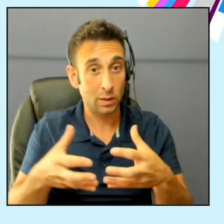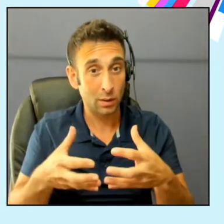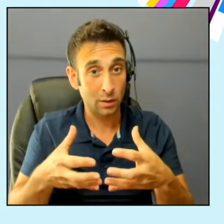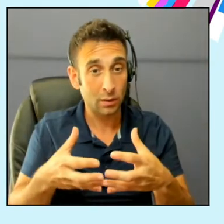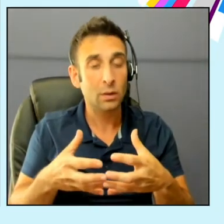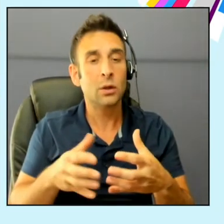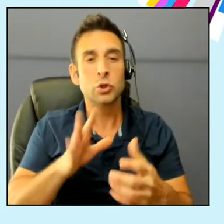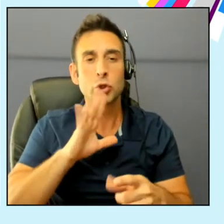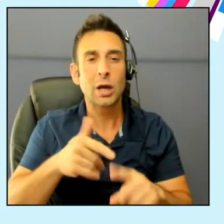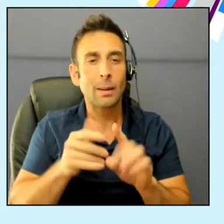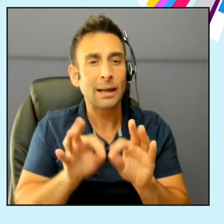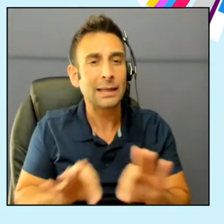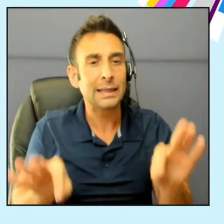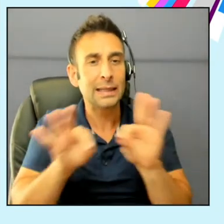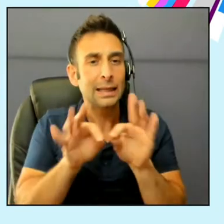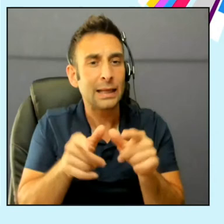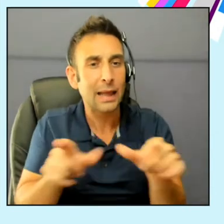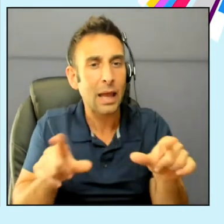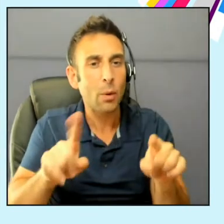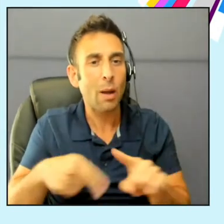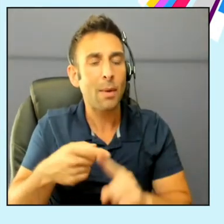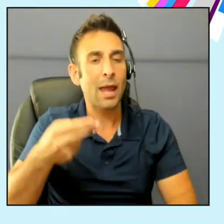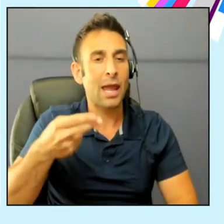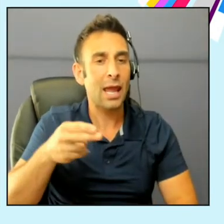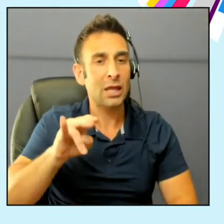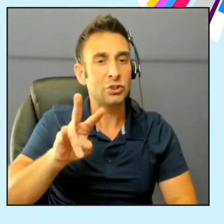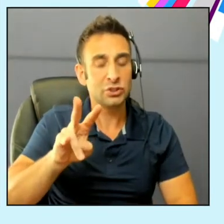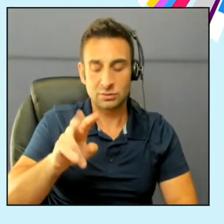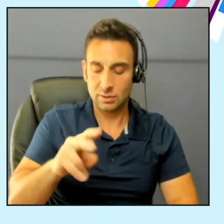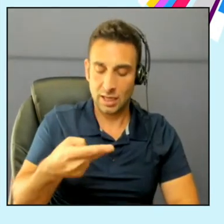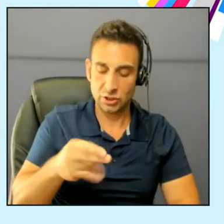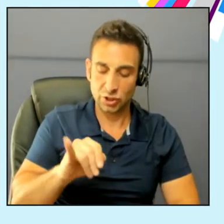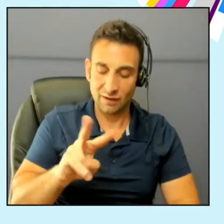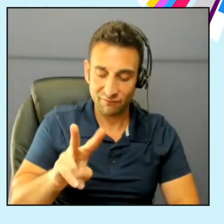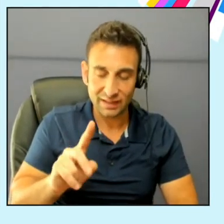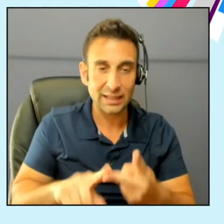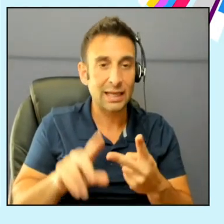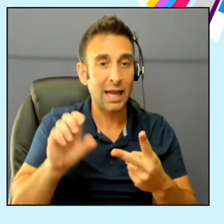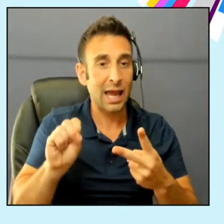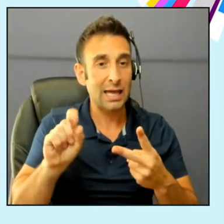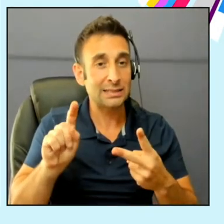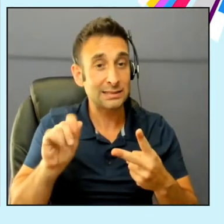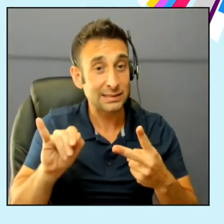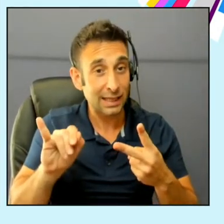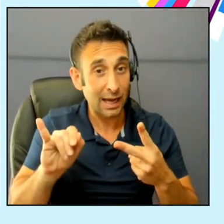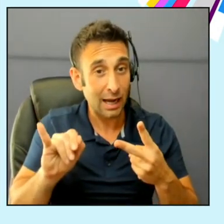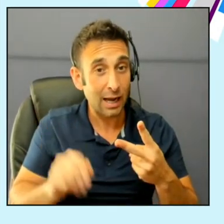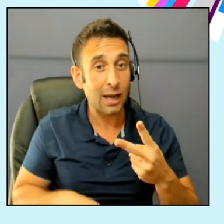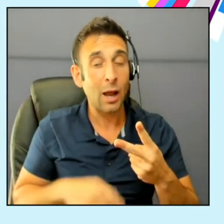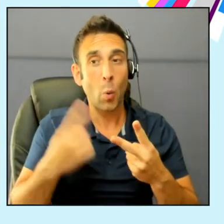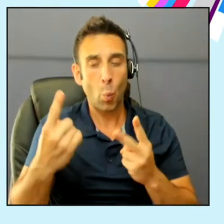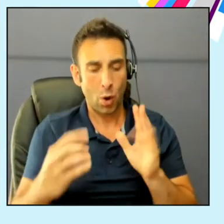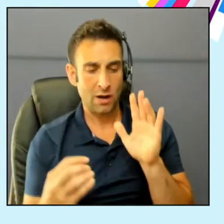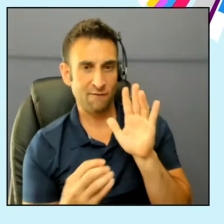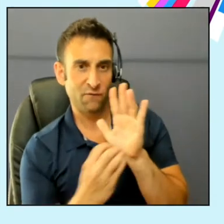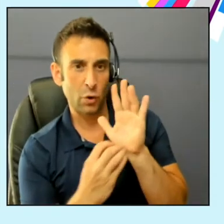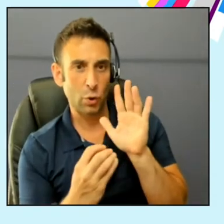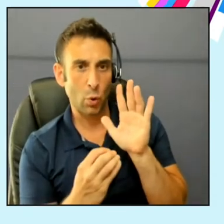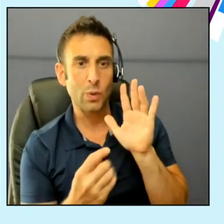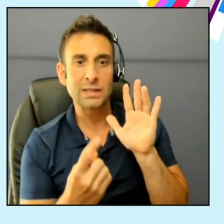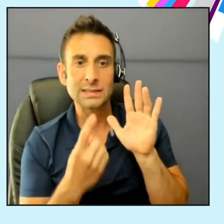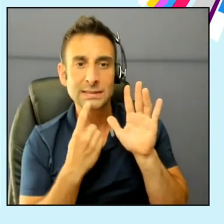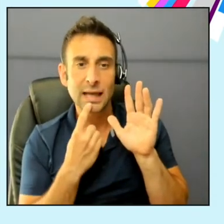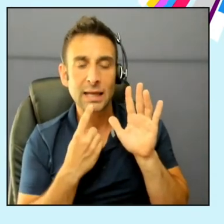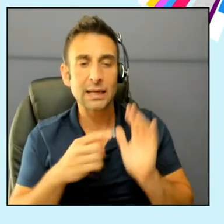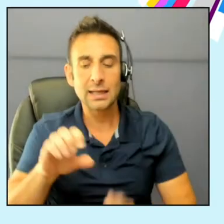around HIV, STIs, and hepatitis. And there was a specific footnote which said that sexual